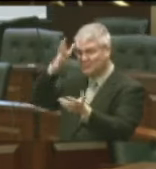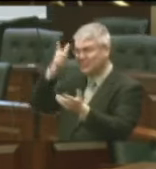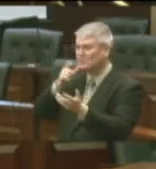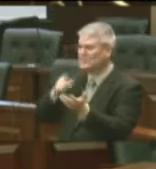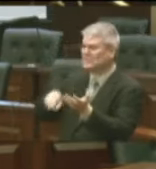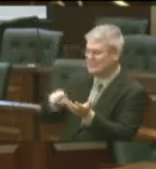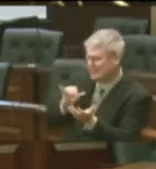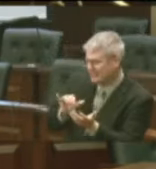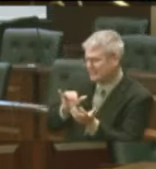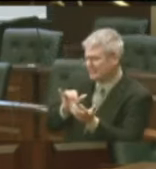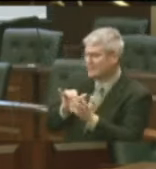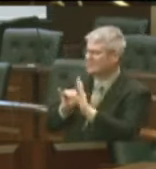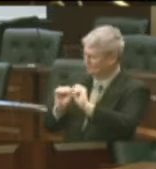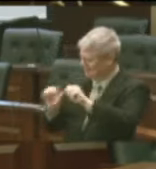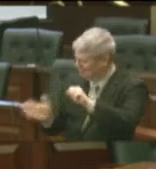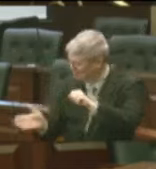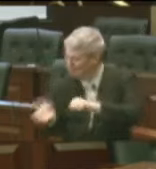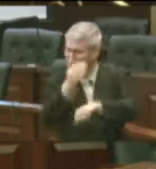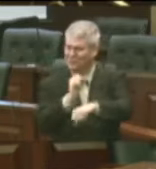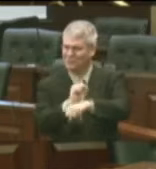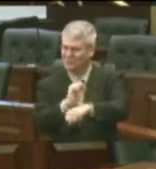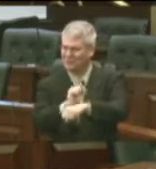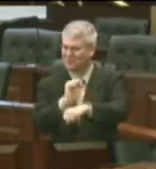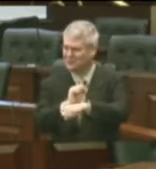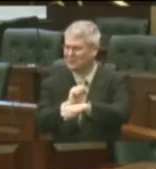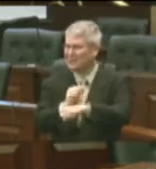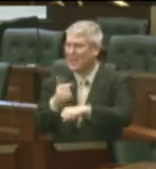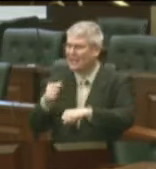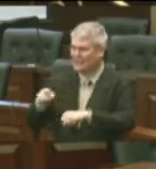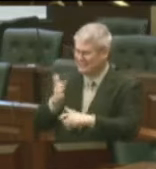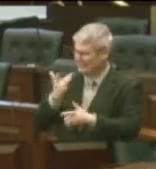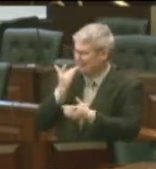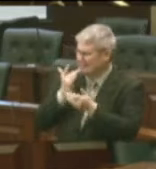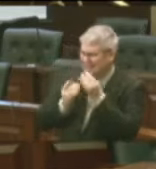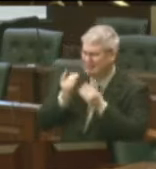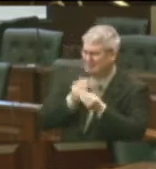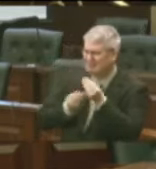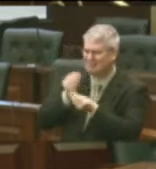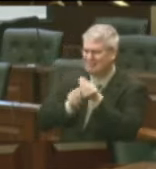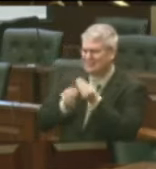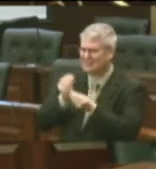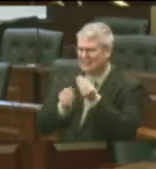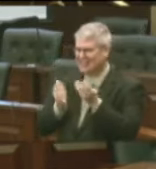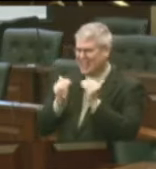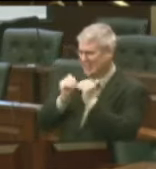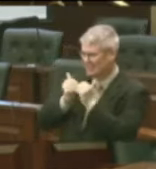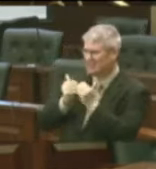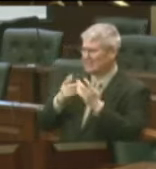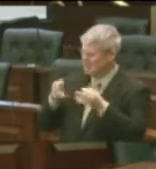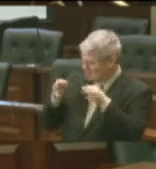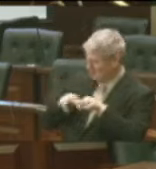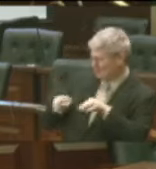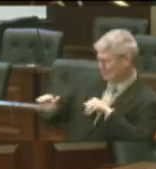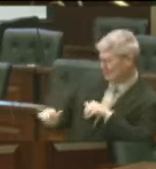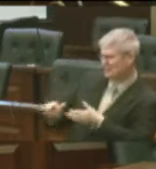expend hard-earned household resources in order for their children to receive the education they